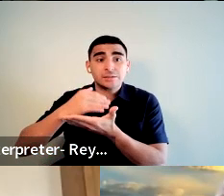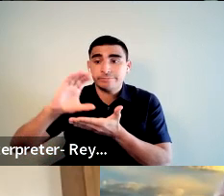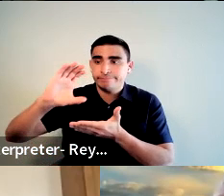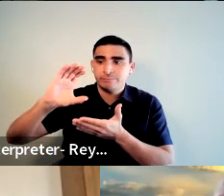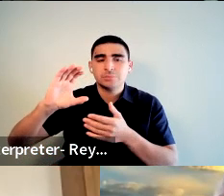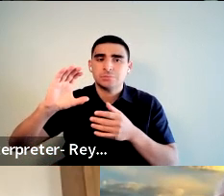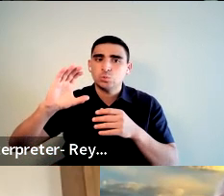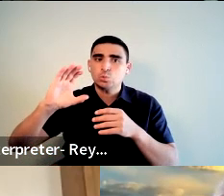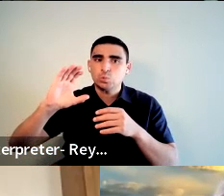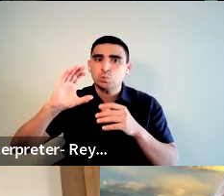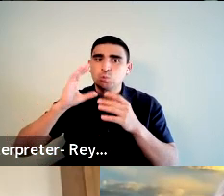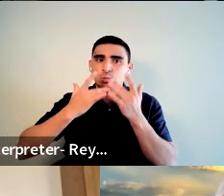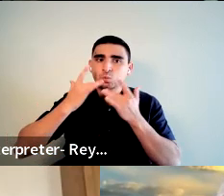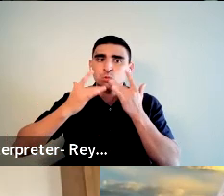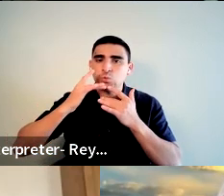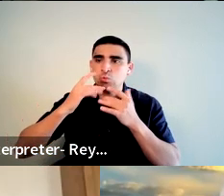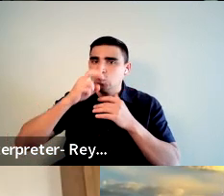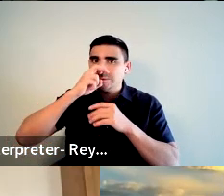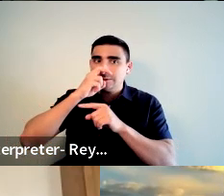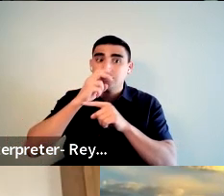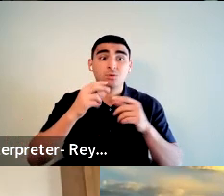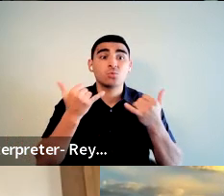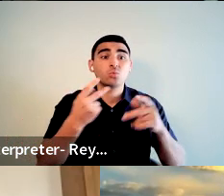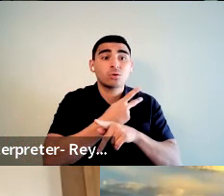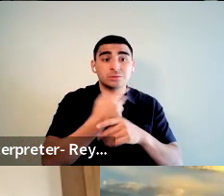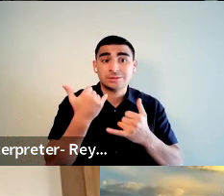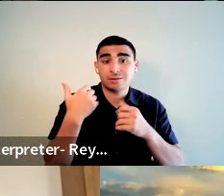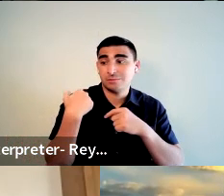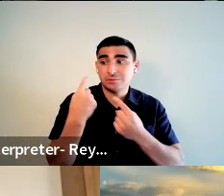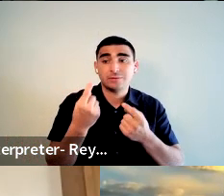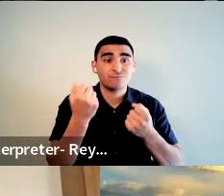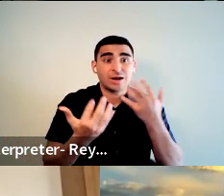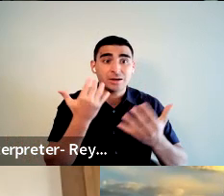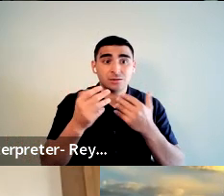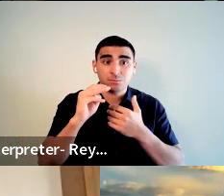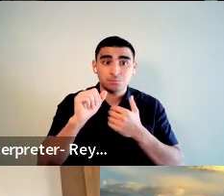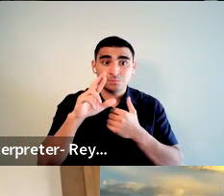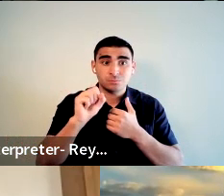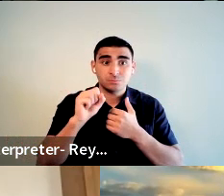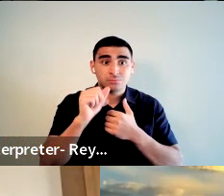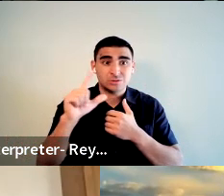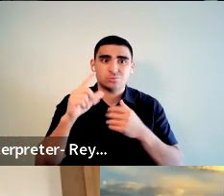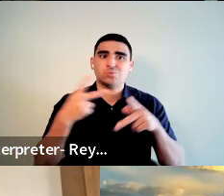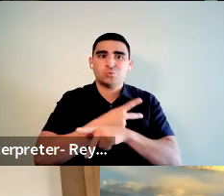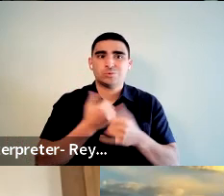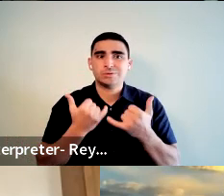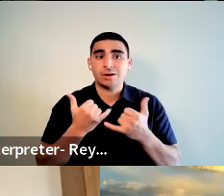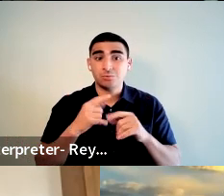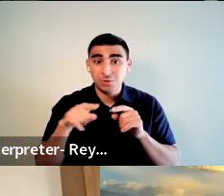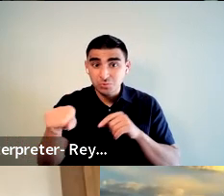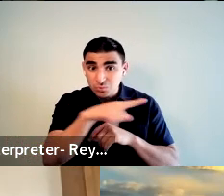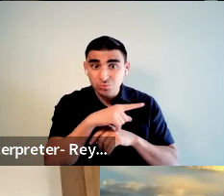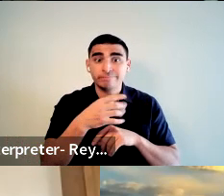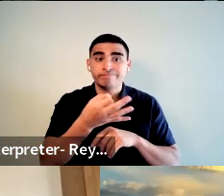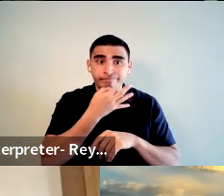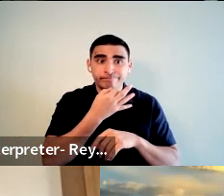tighter. So we're probably not going to have money to extend things. So you are the experts about how